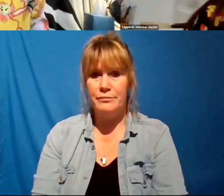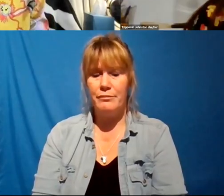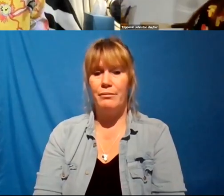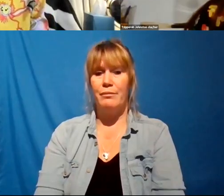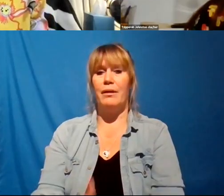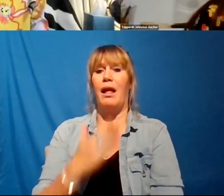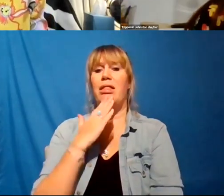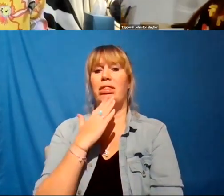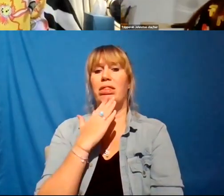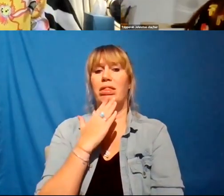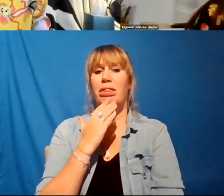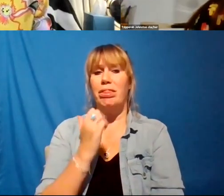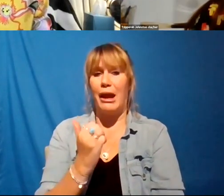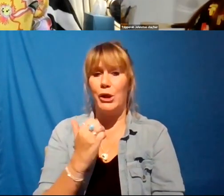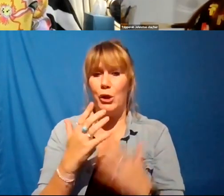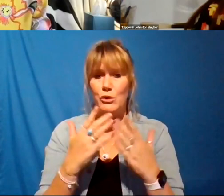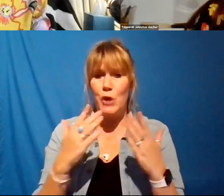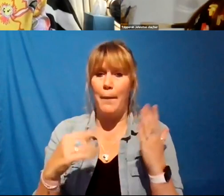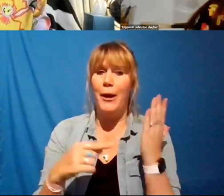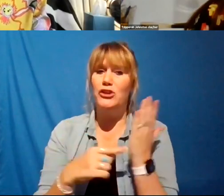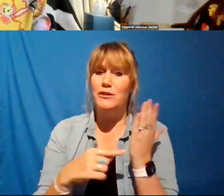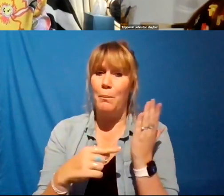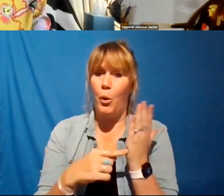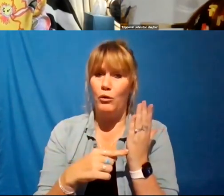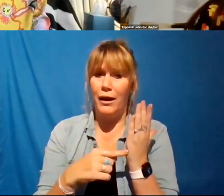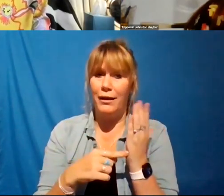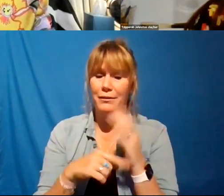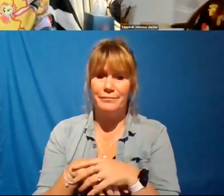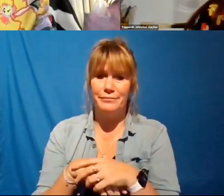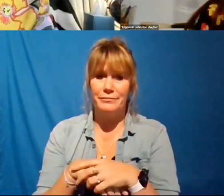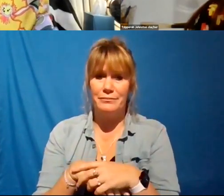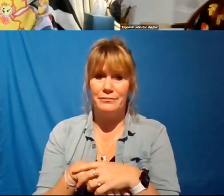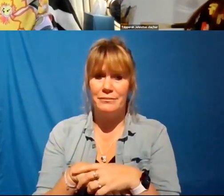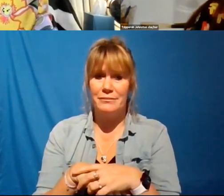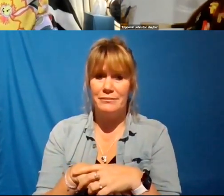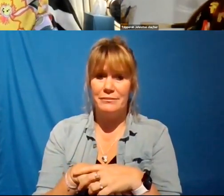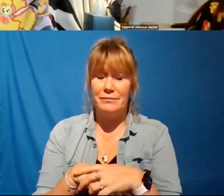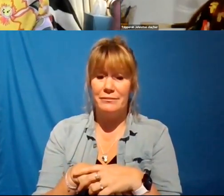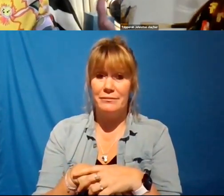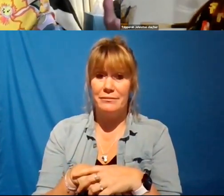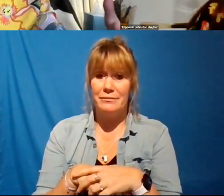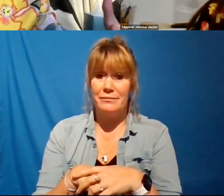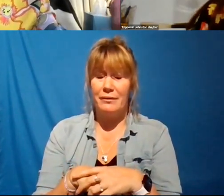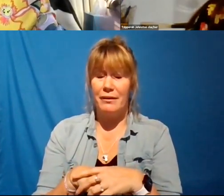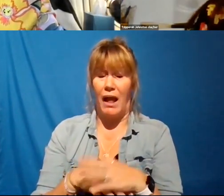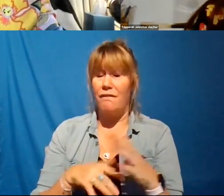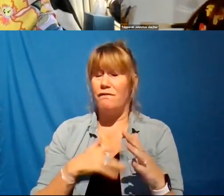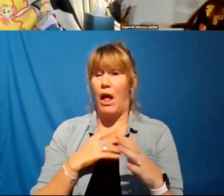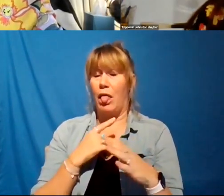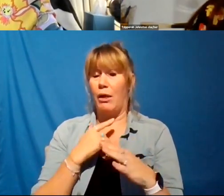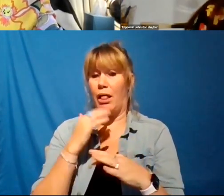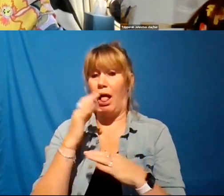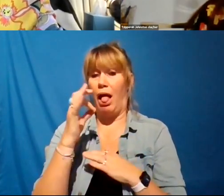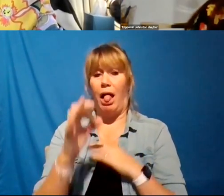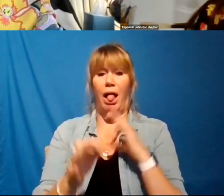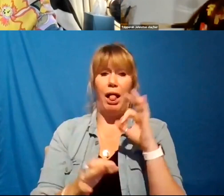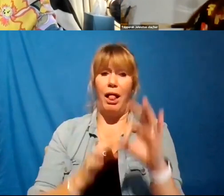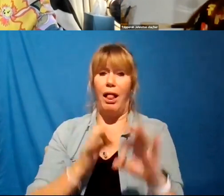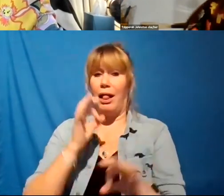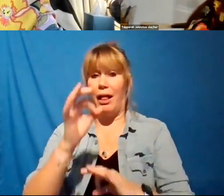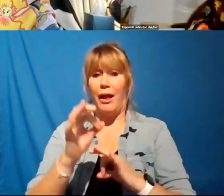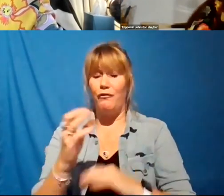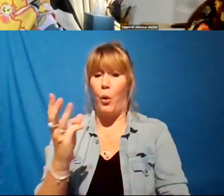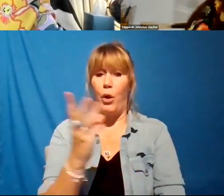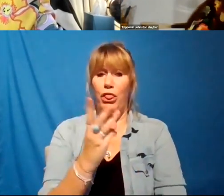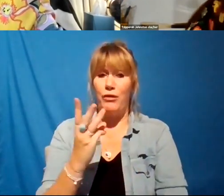Thank you so much, Tzipporah. I think we could all sit here and ask questions of all three of you for hours and hours